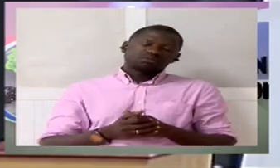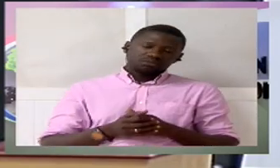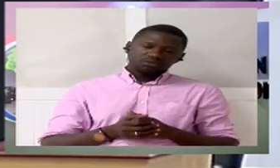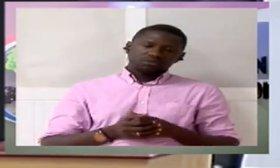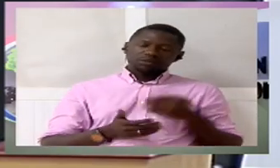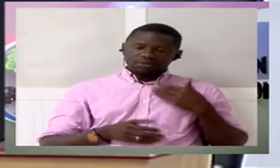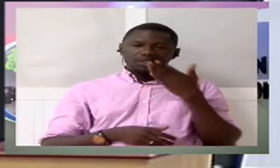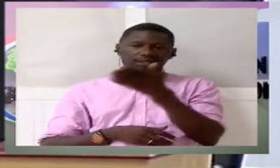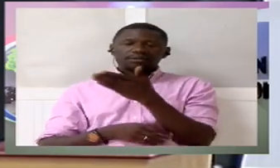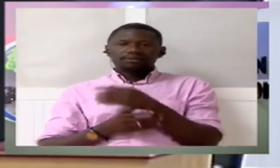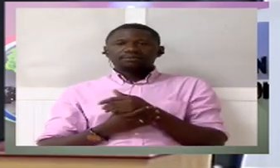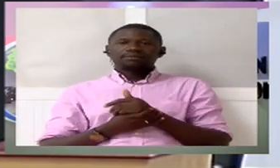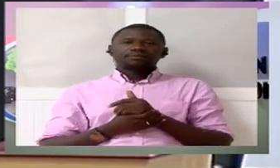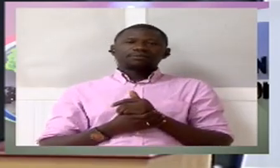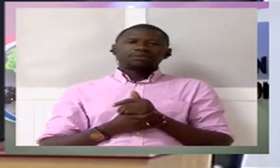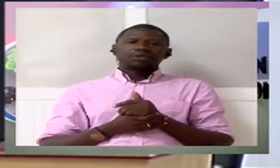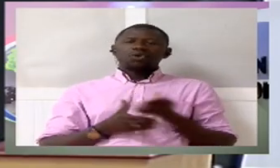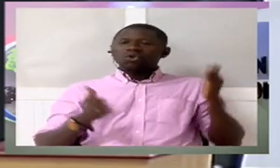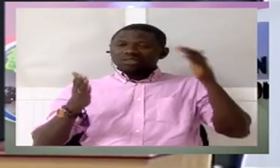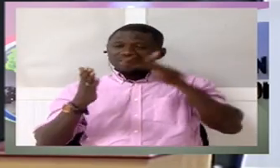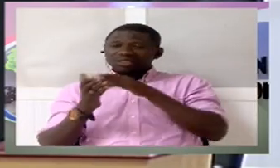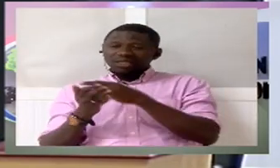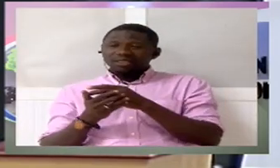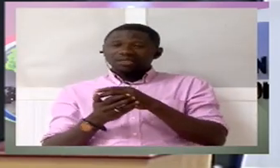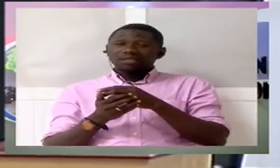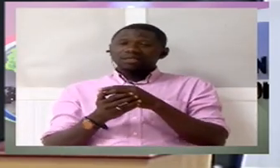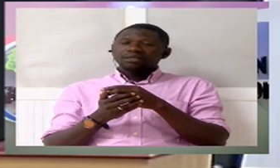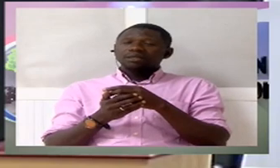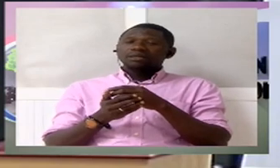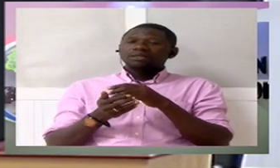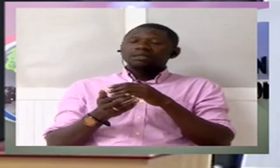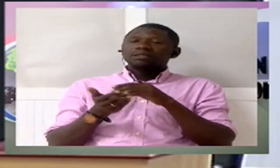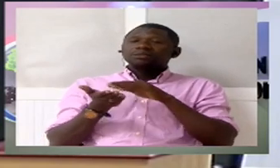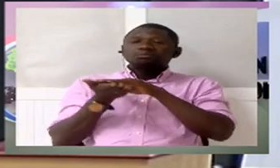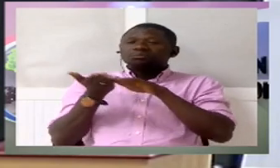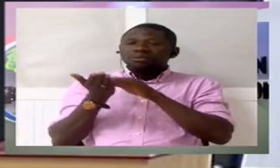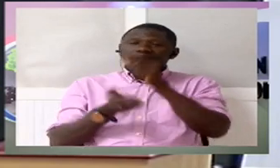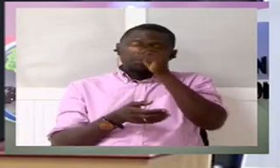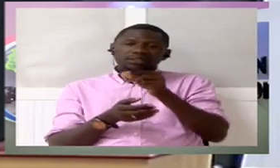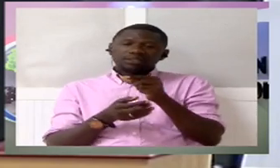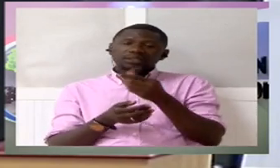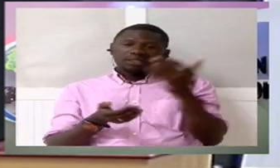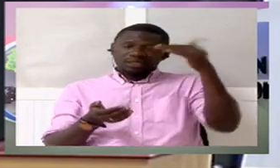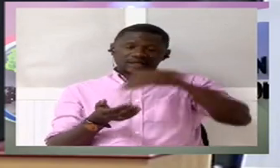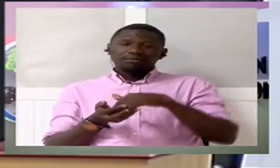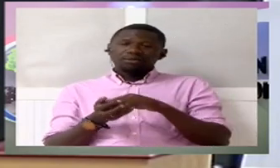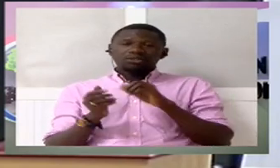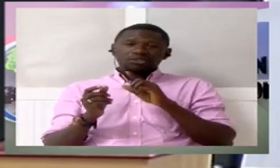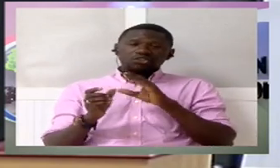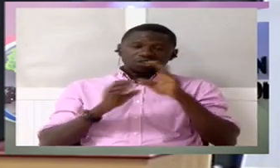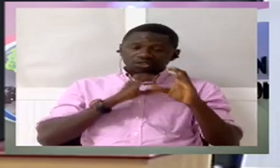was there. Until the medic came to Baba, he came and he was chatting with him.